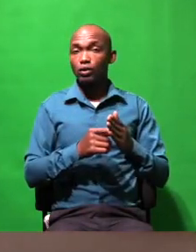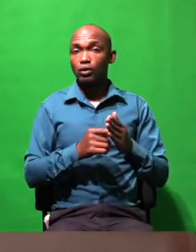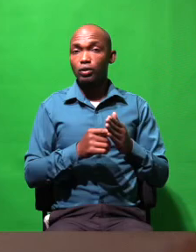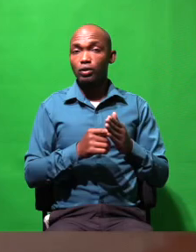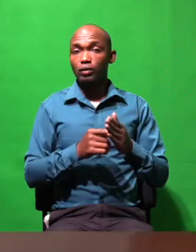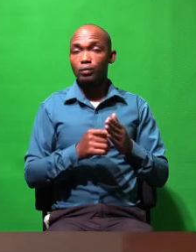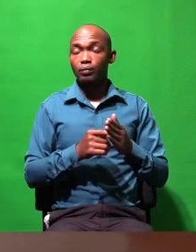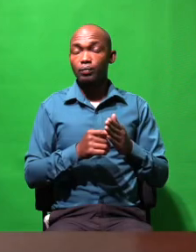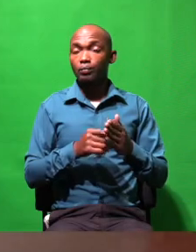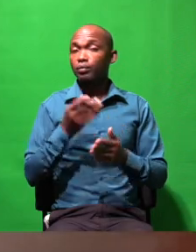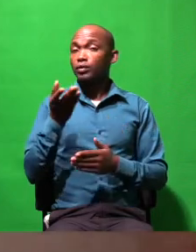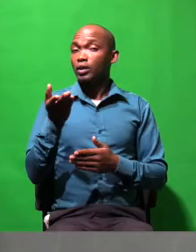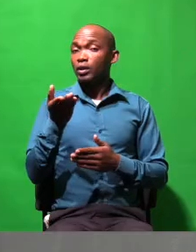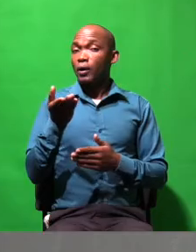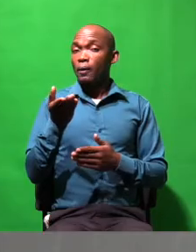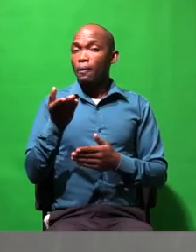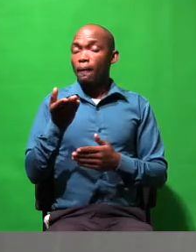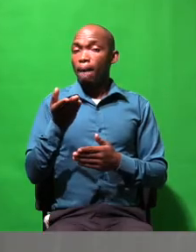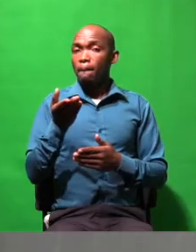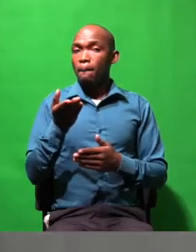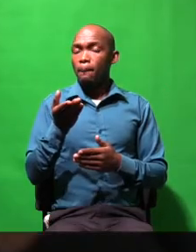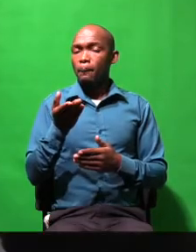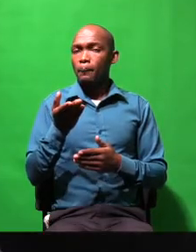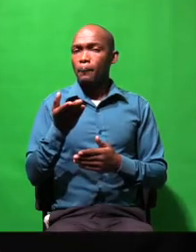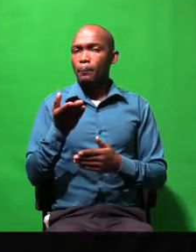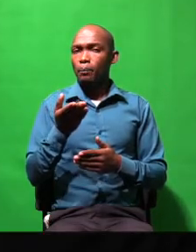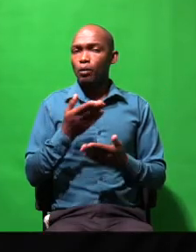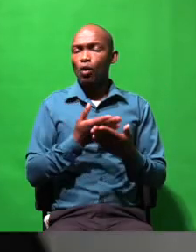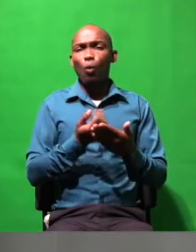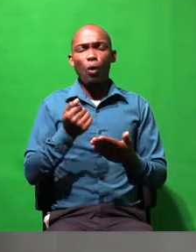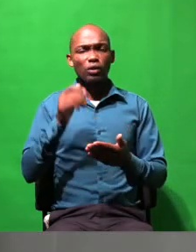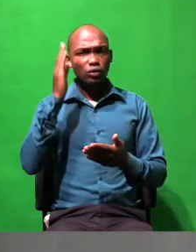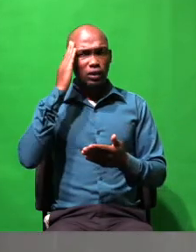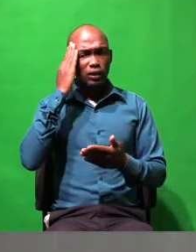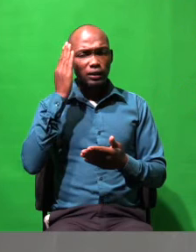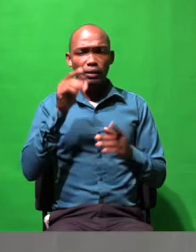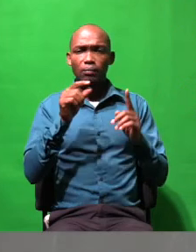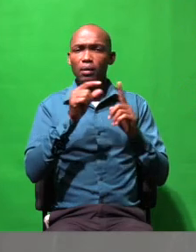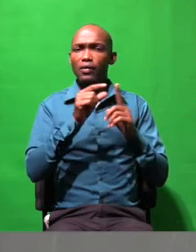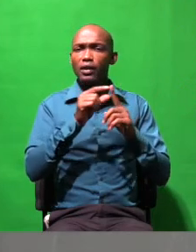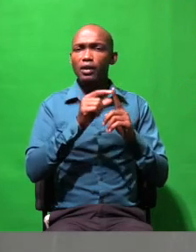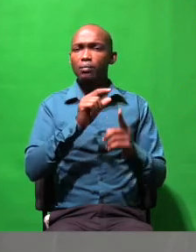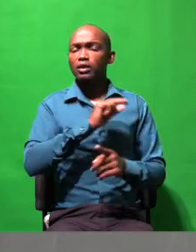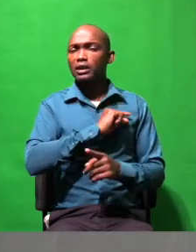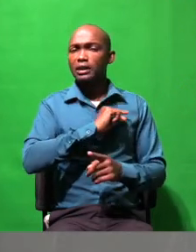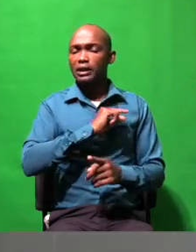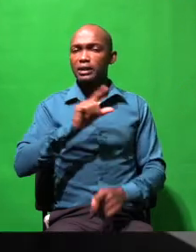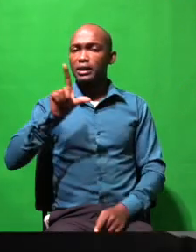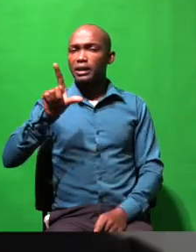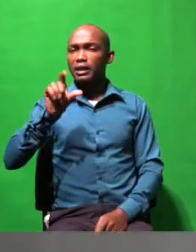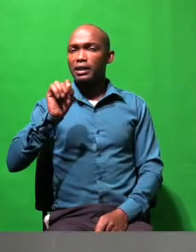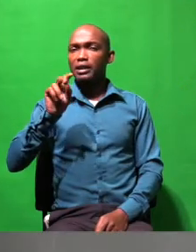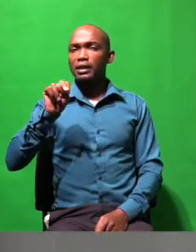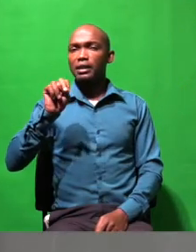submit. So, why do you understand by the term sex-linked gene?